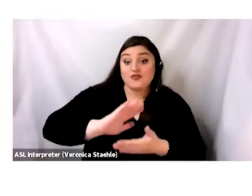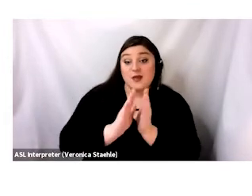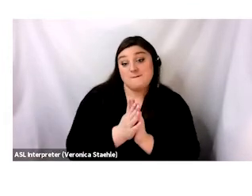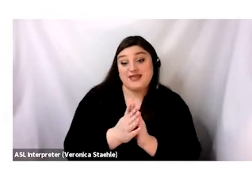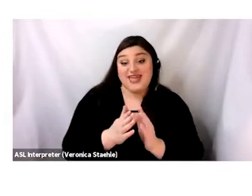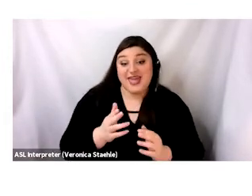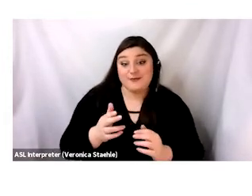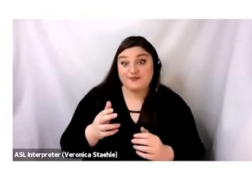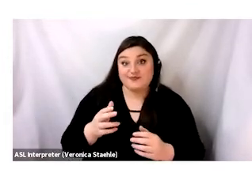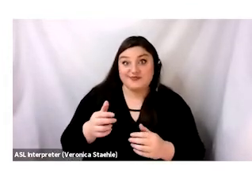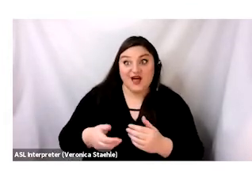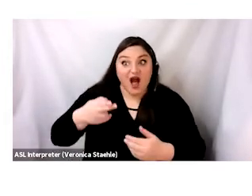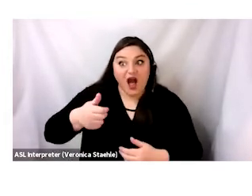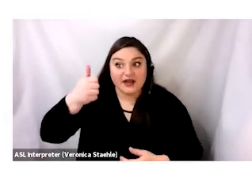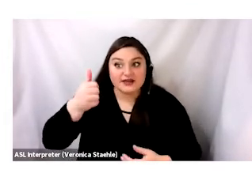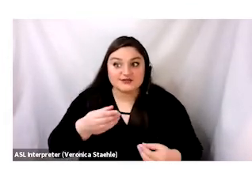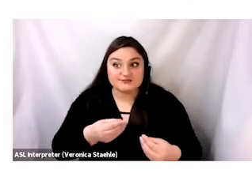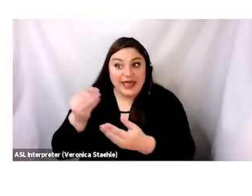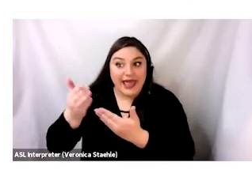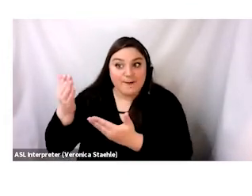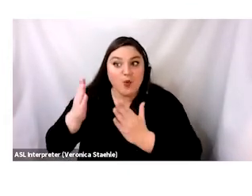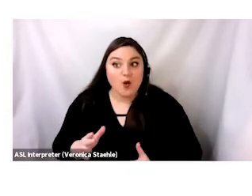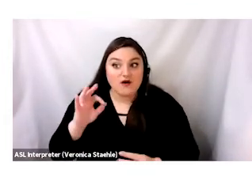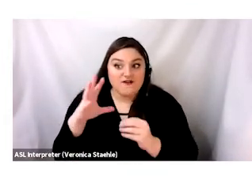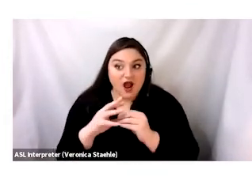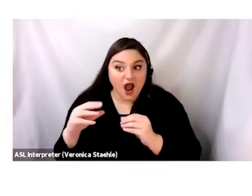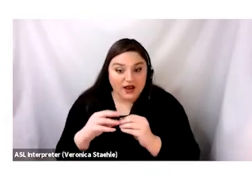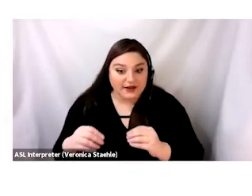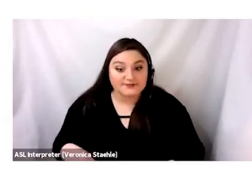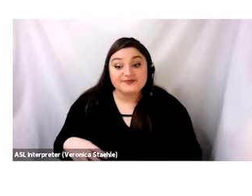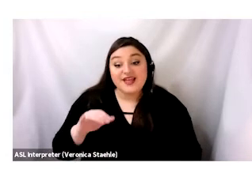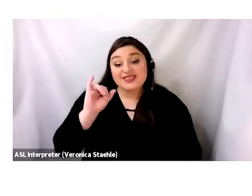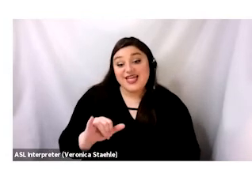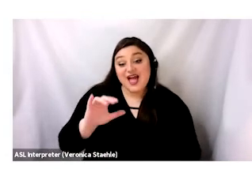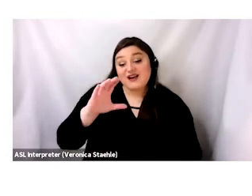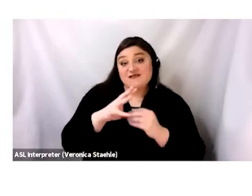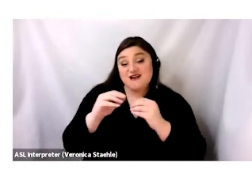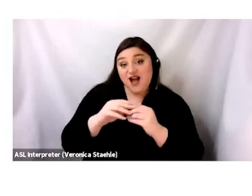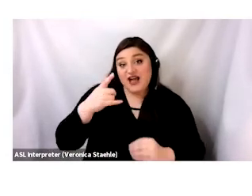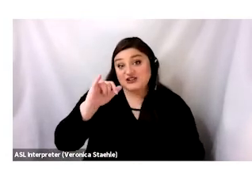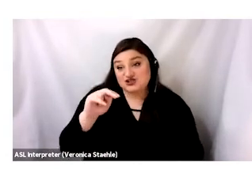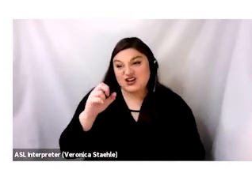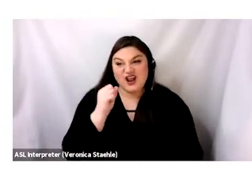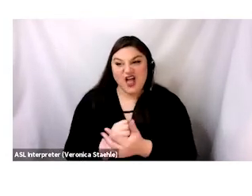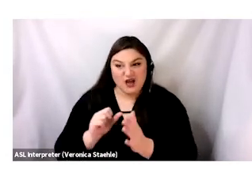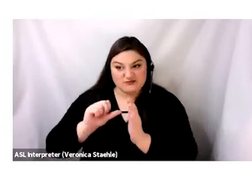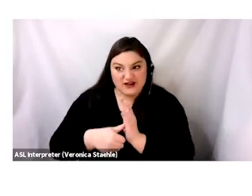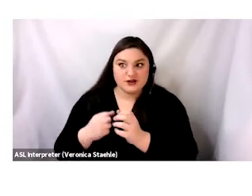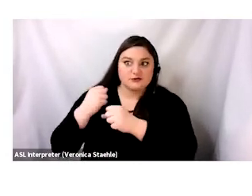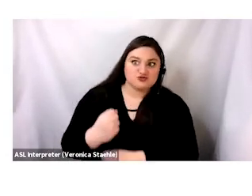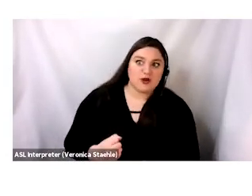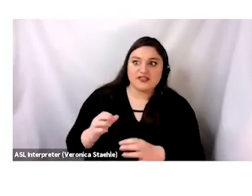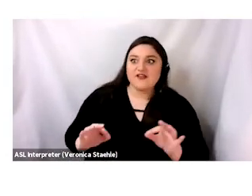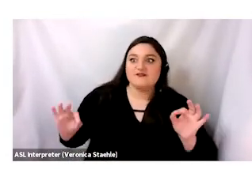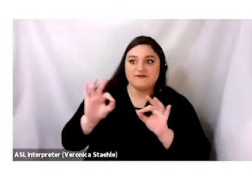the textile mills. The cotton gin also strengthened slavery. Although the gin made cotton processing less